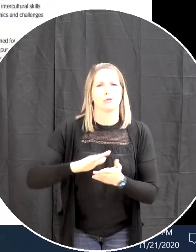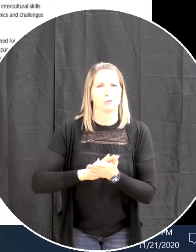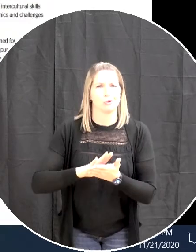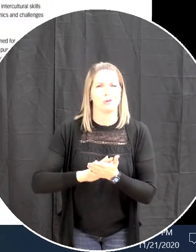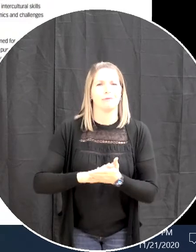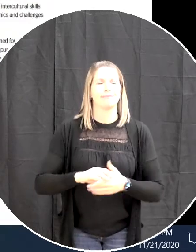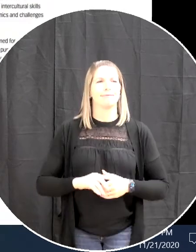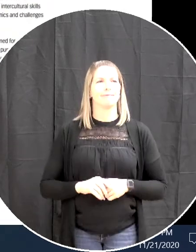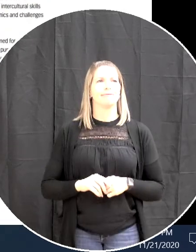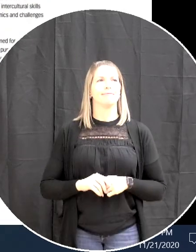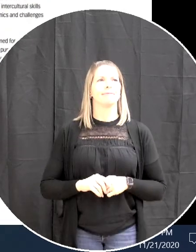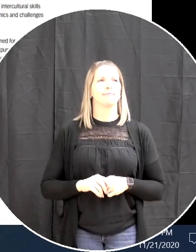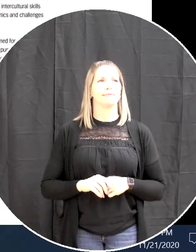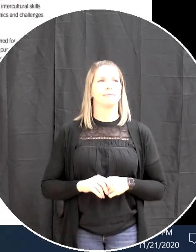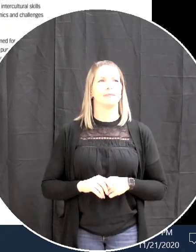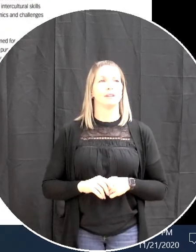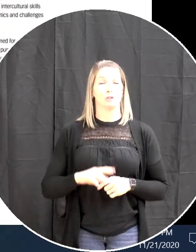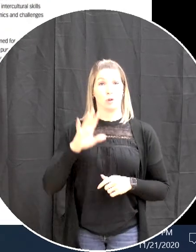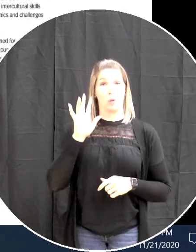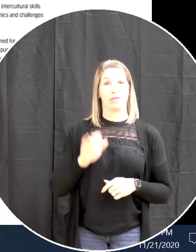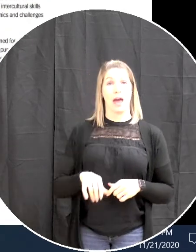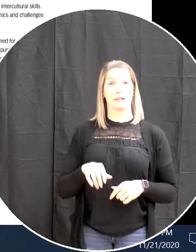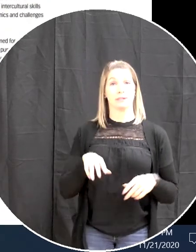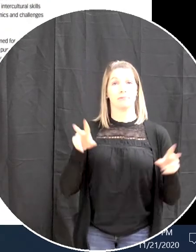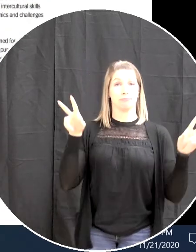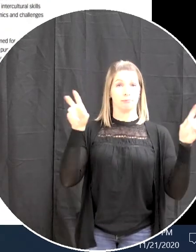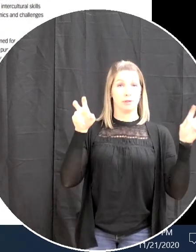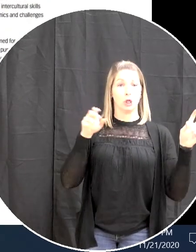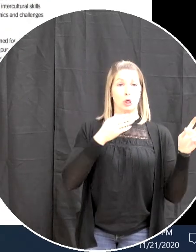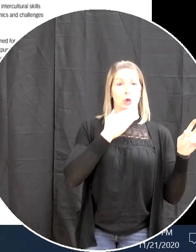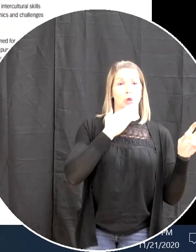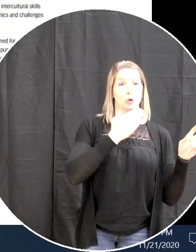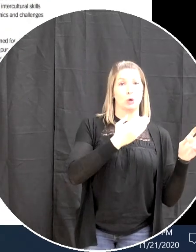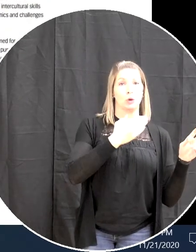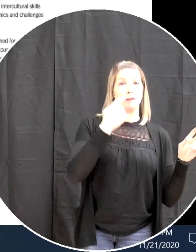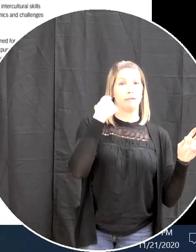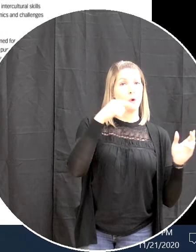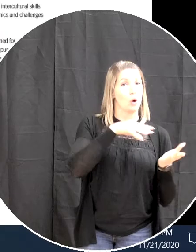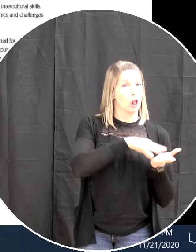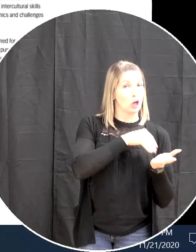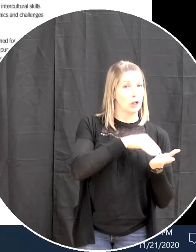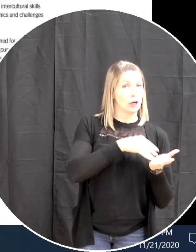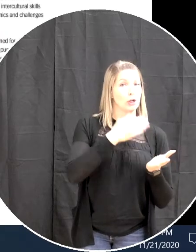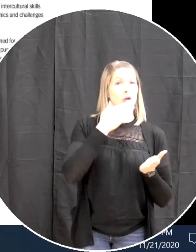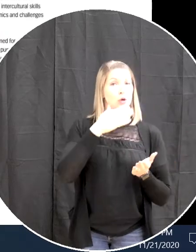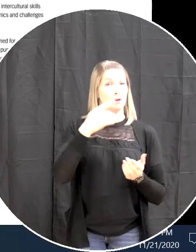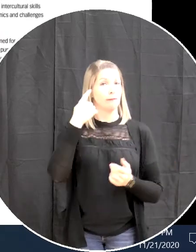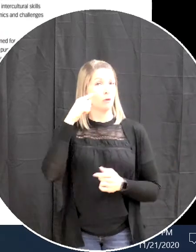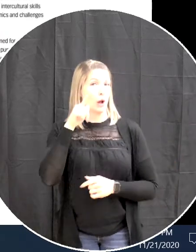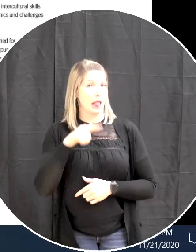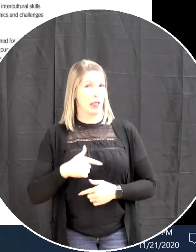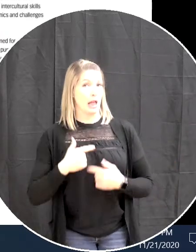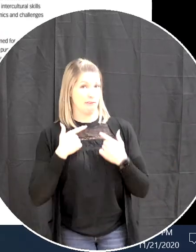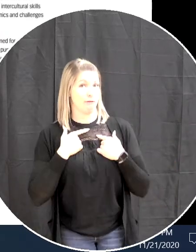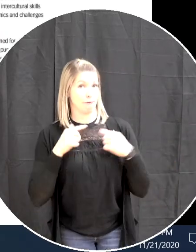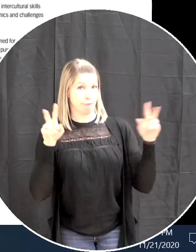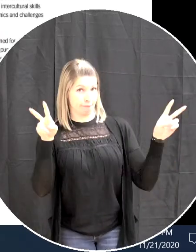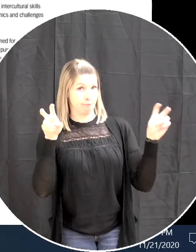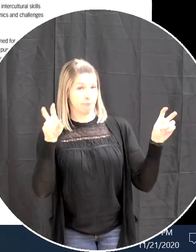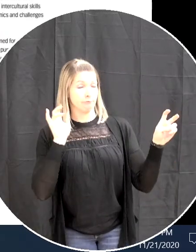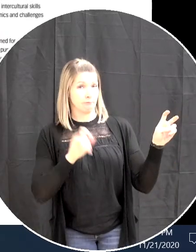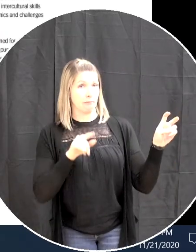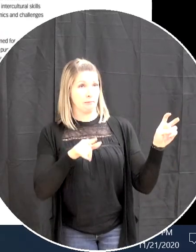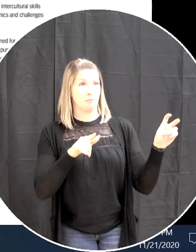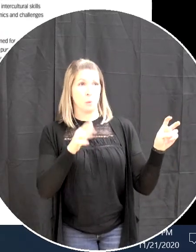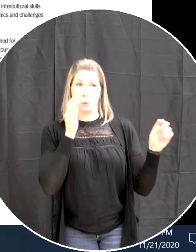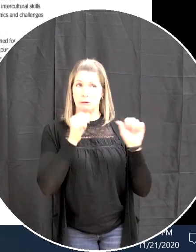So the Good at Learning, Good at Life continues. December, again, as I said, the Family of Schools director will follow up with the